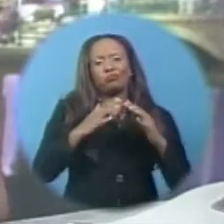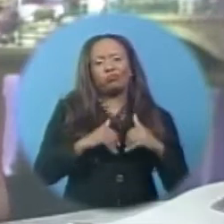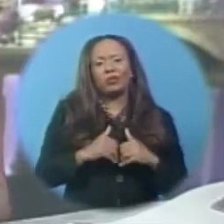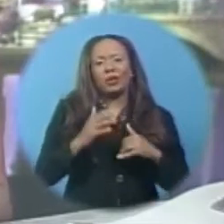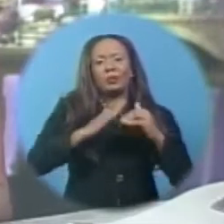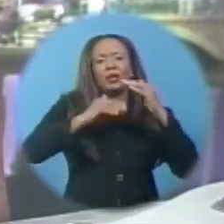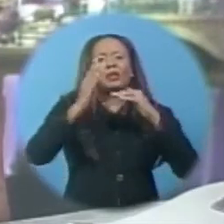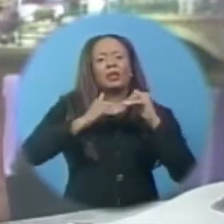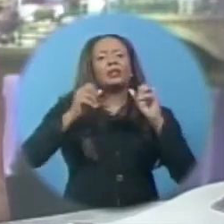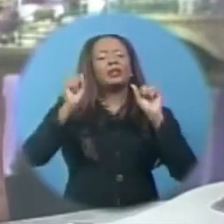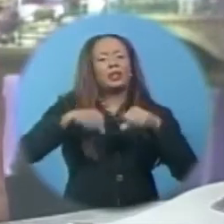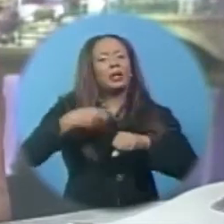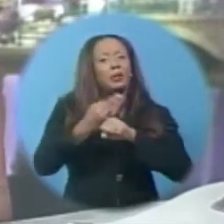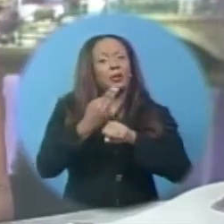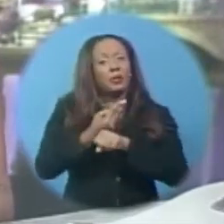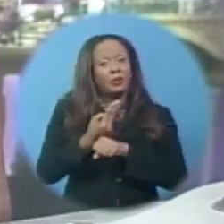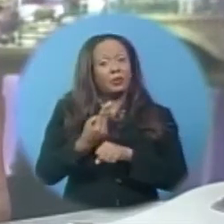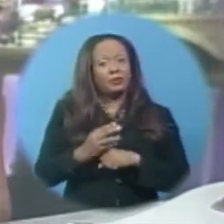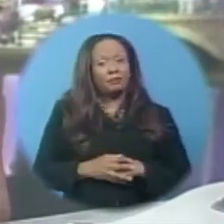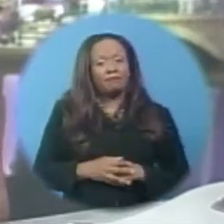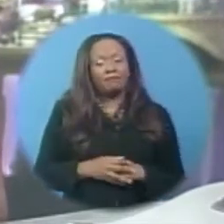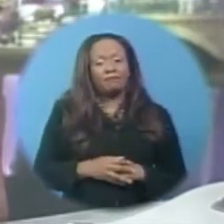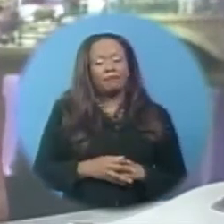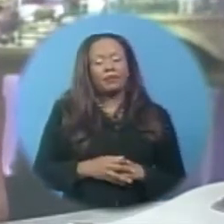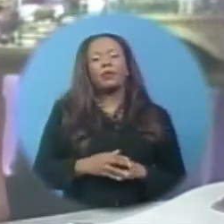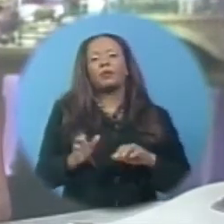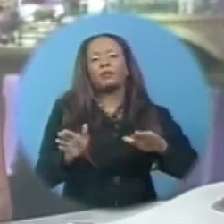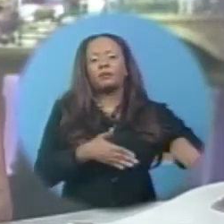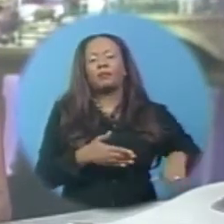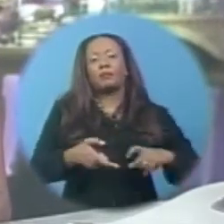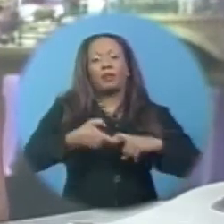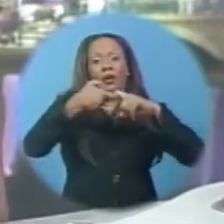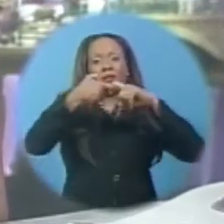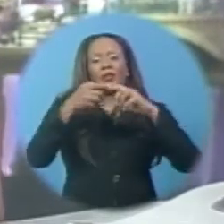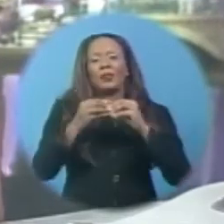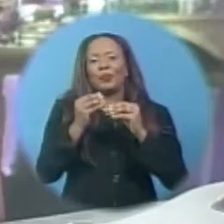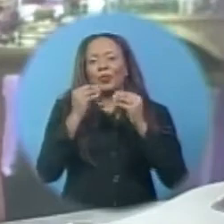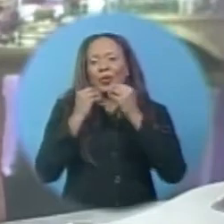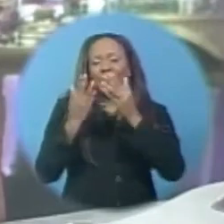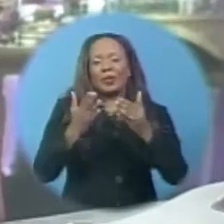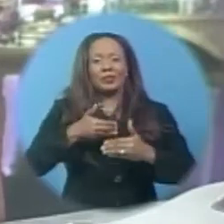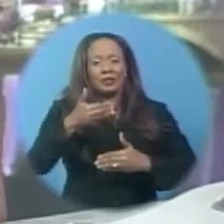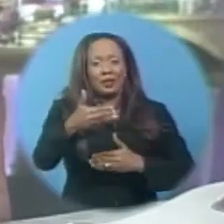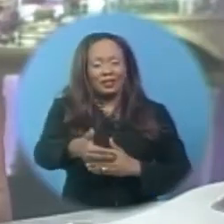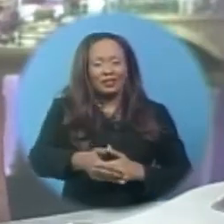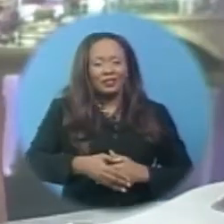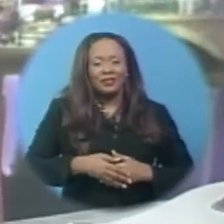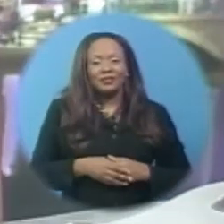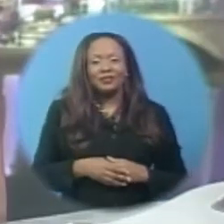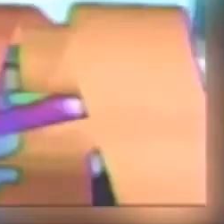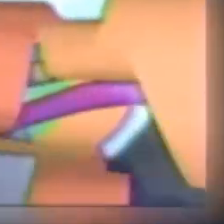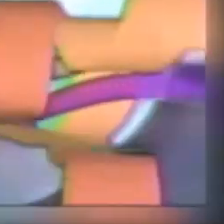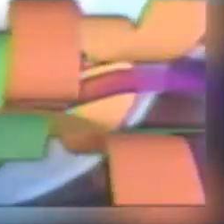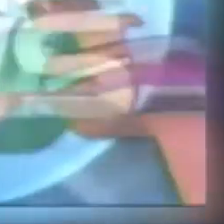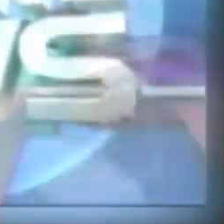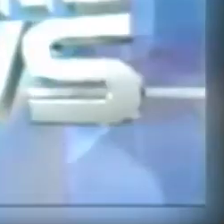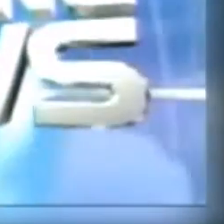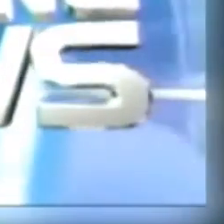them can be put to good use. We'll take a break here, but when we come back, there is more news. Stay with us.